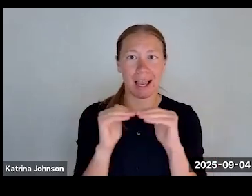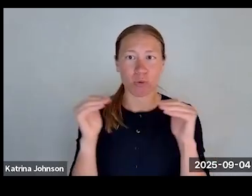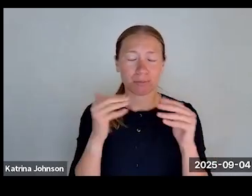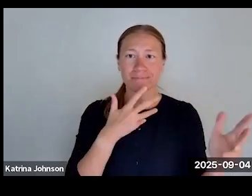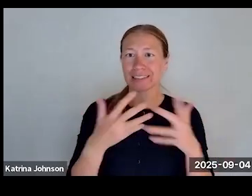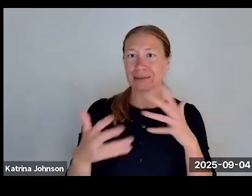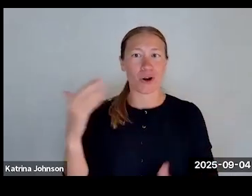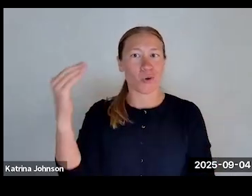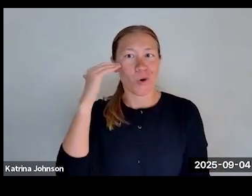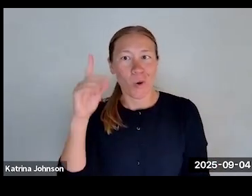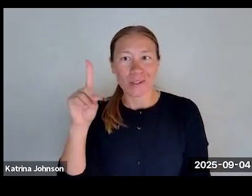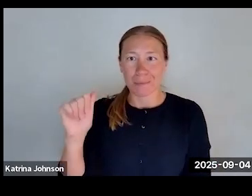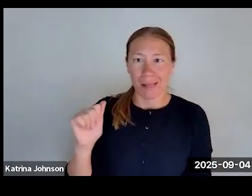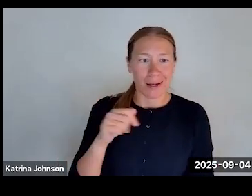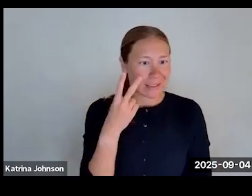or not.